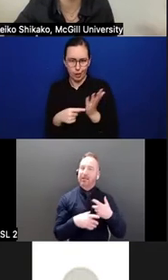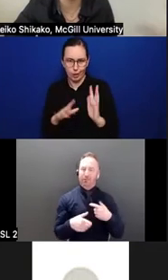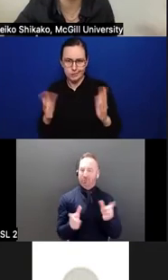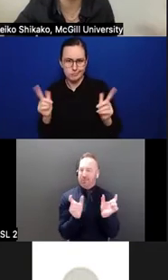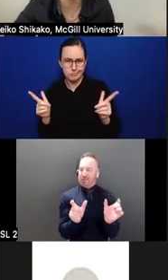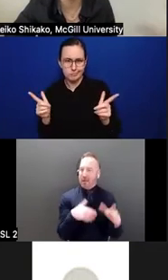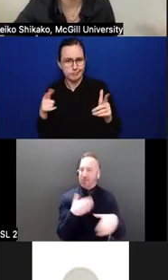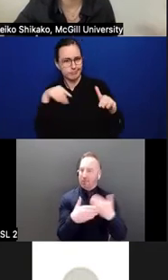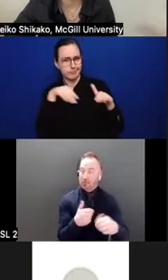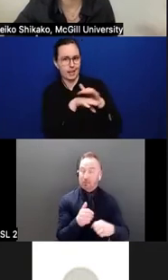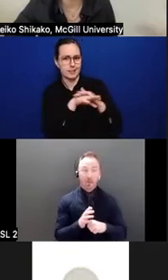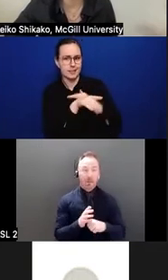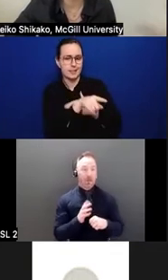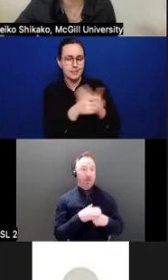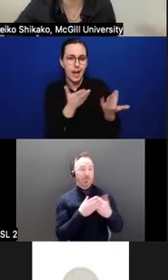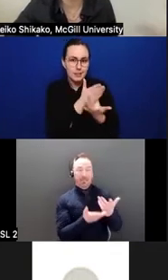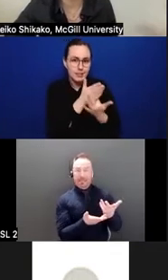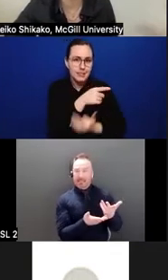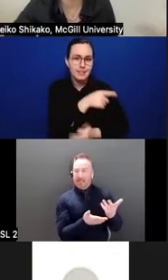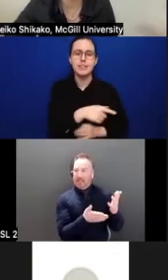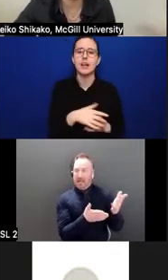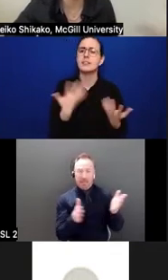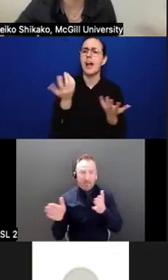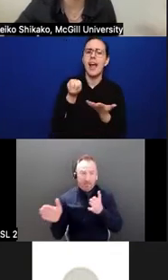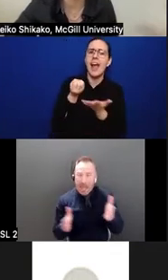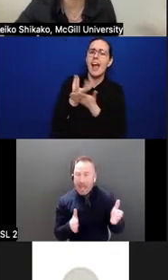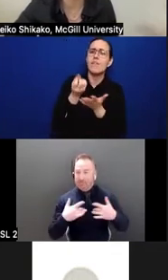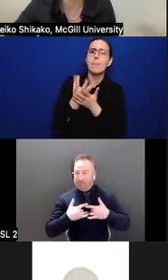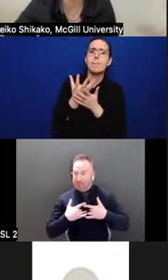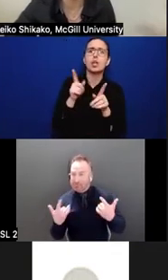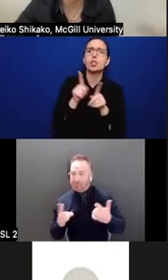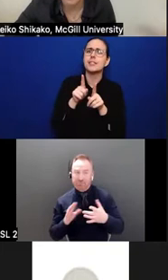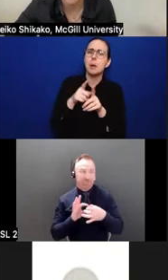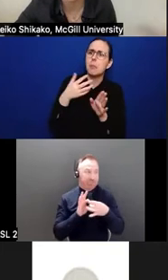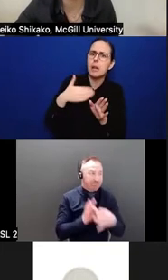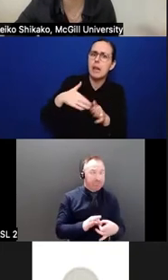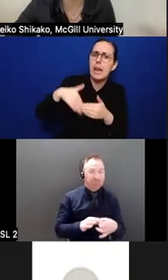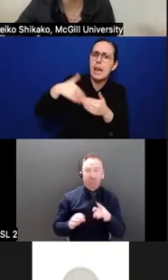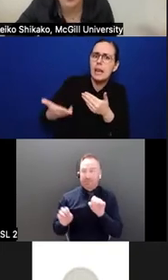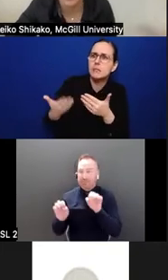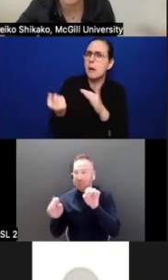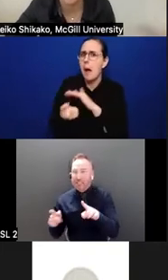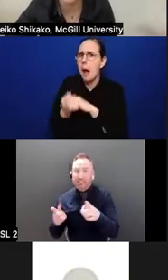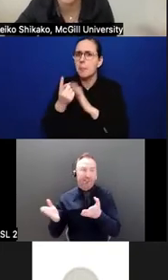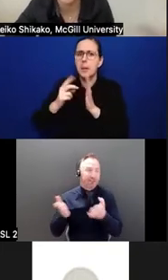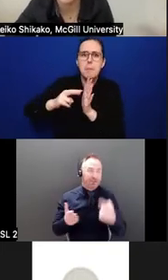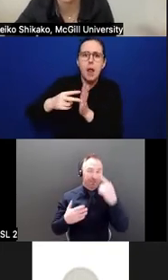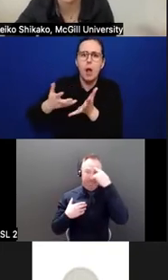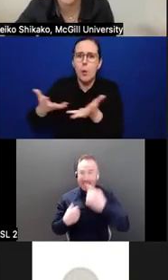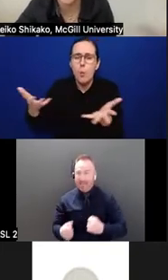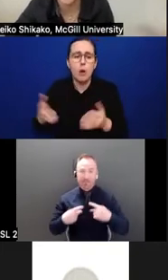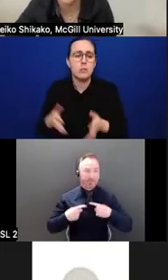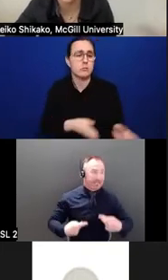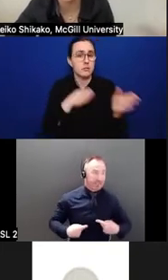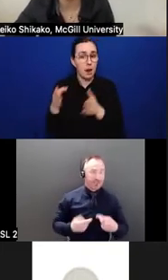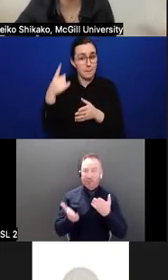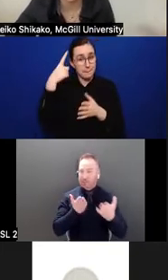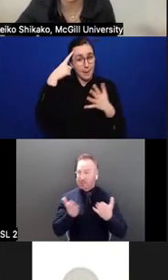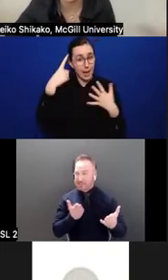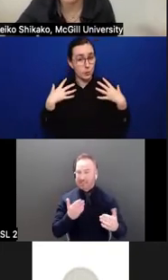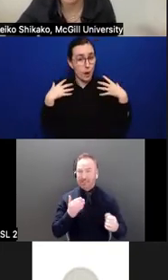for school at home and other aspects of education service, mental health services, and physical health services for their